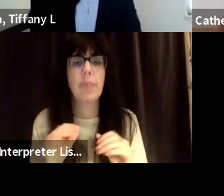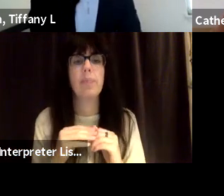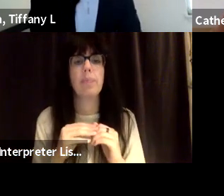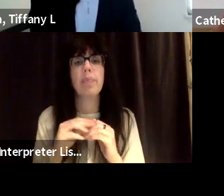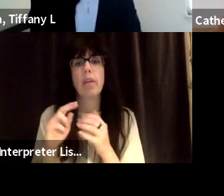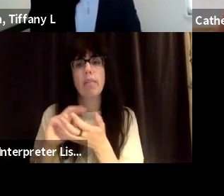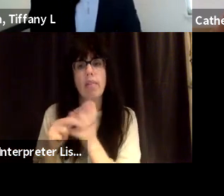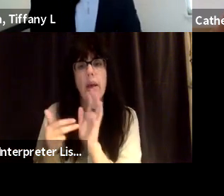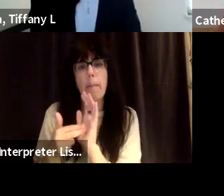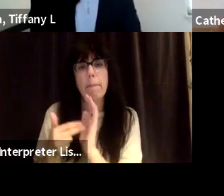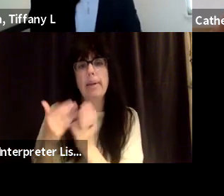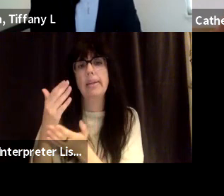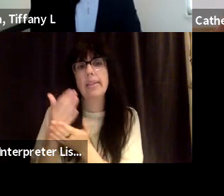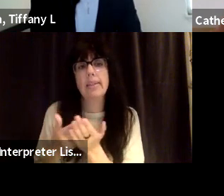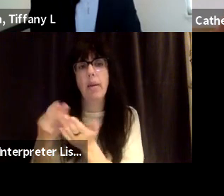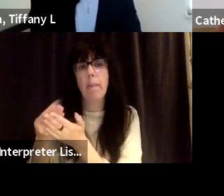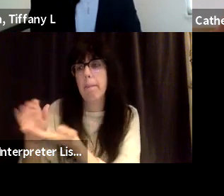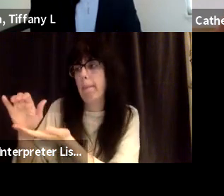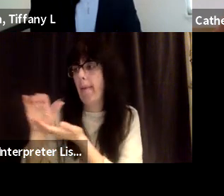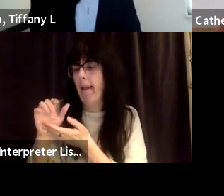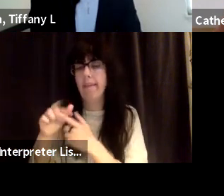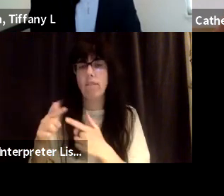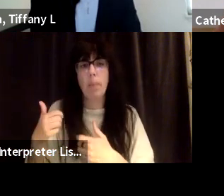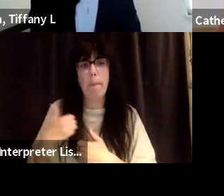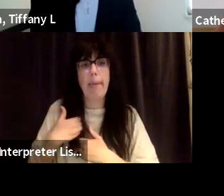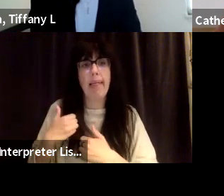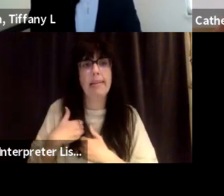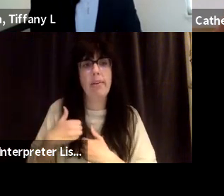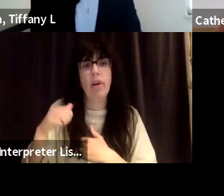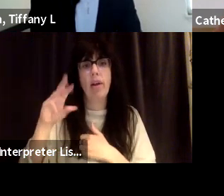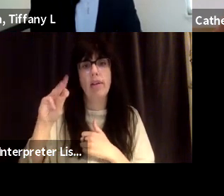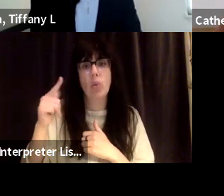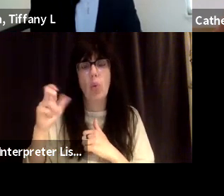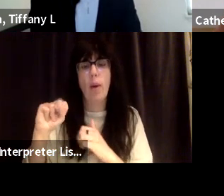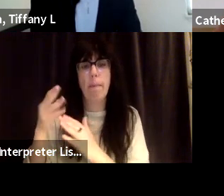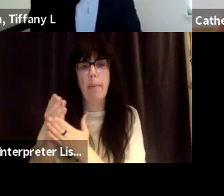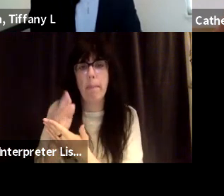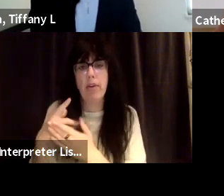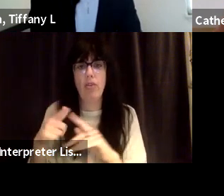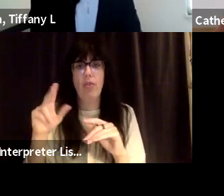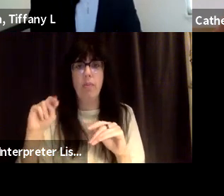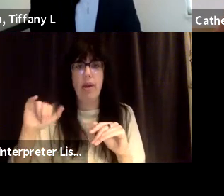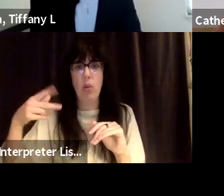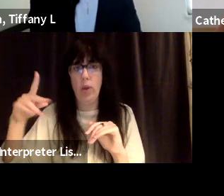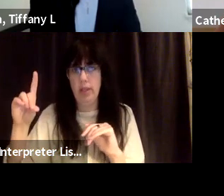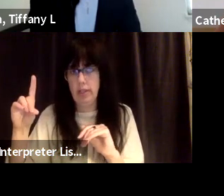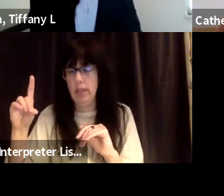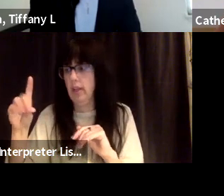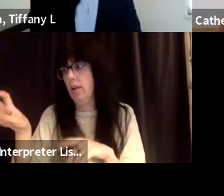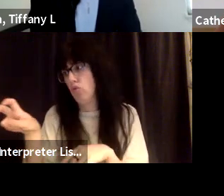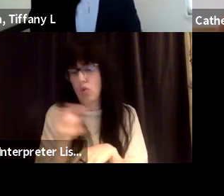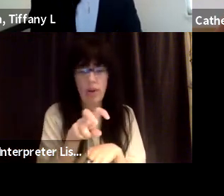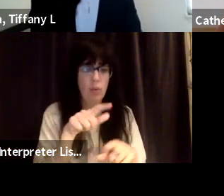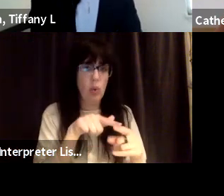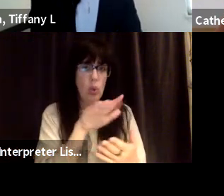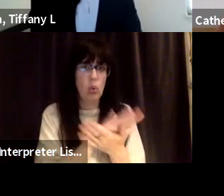money from the militarized weapons budget of the NYPD and transferring it to a school for new textbooks,